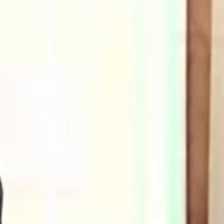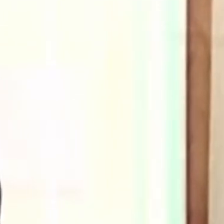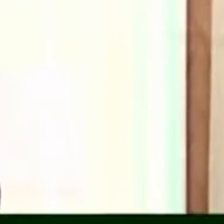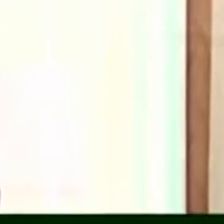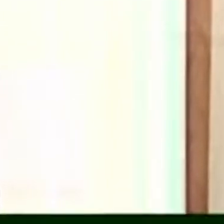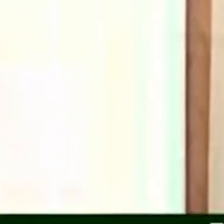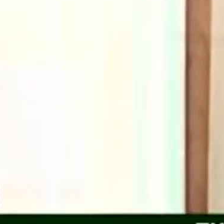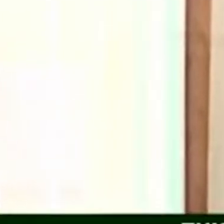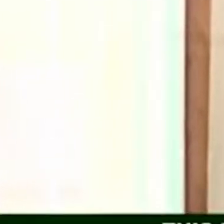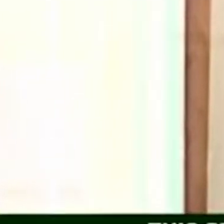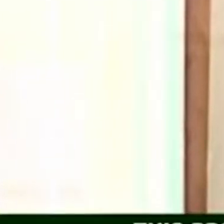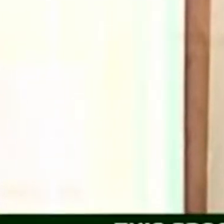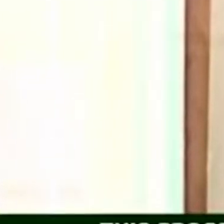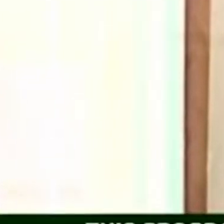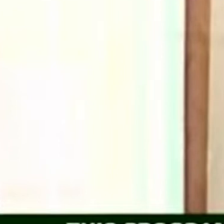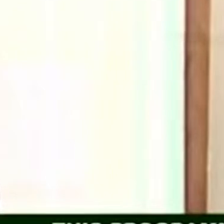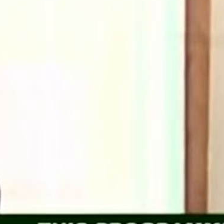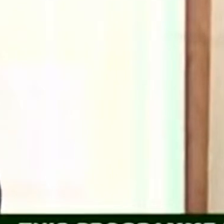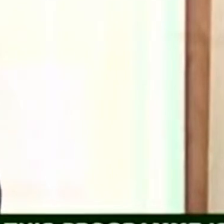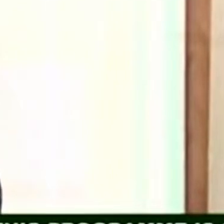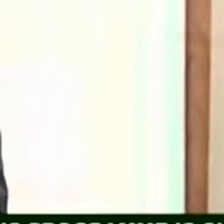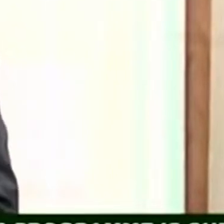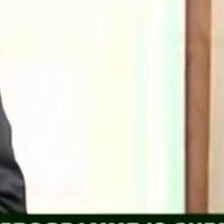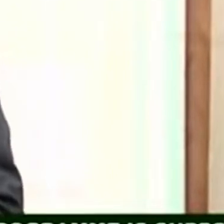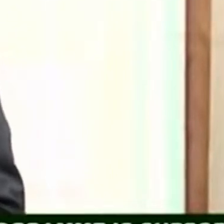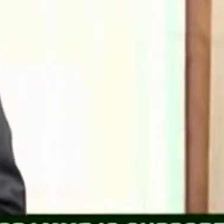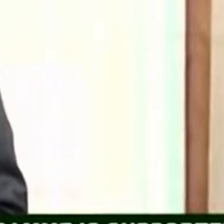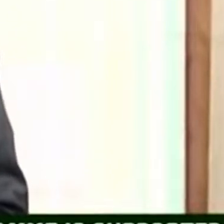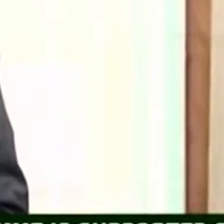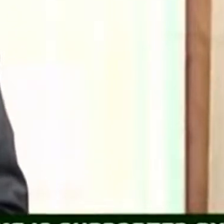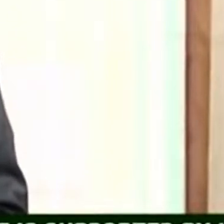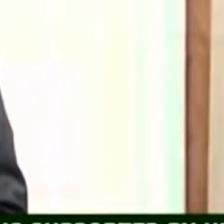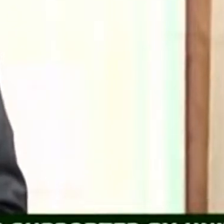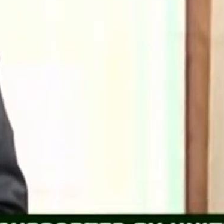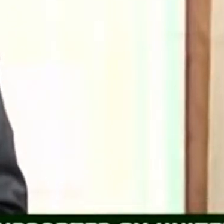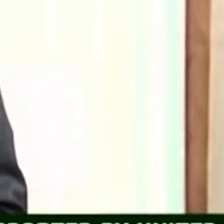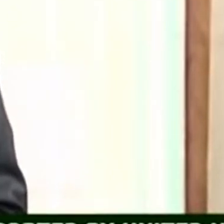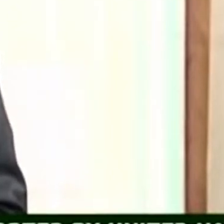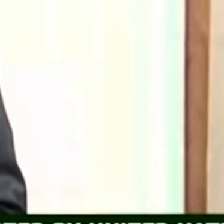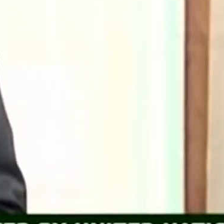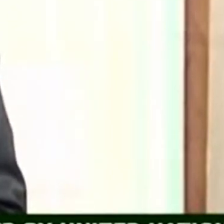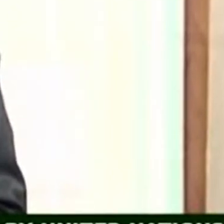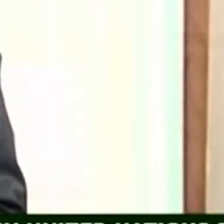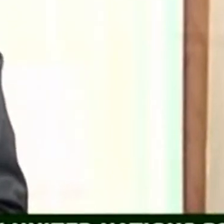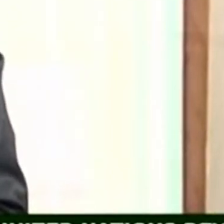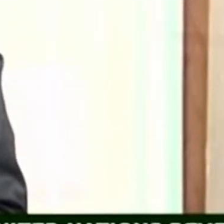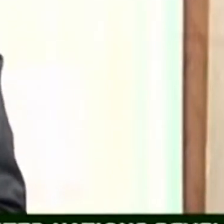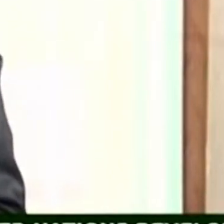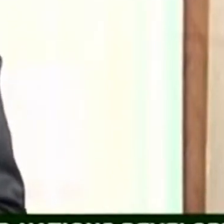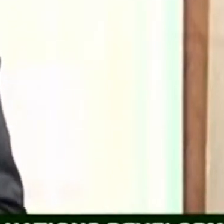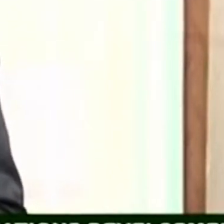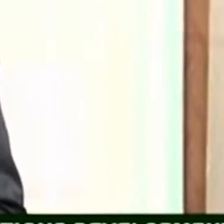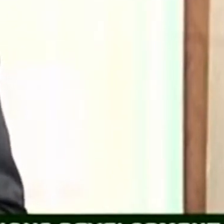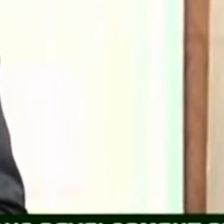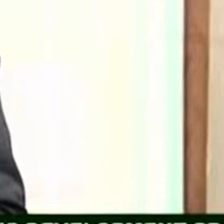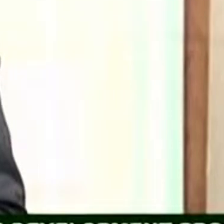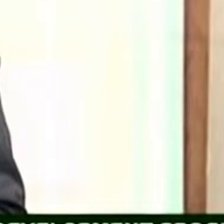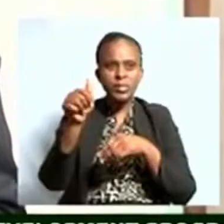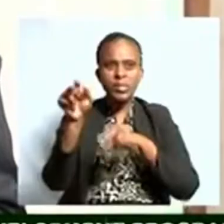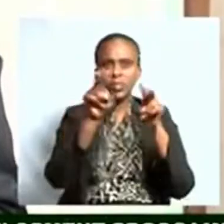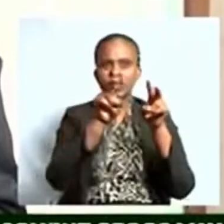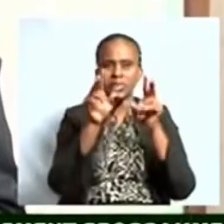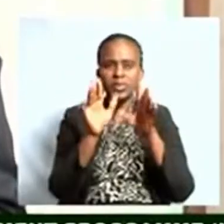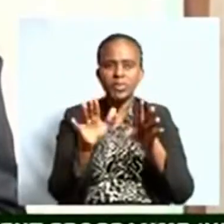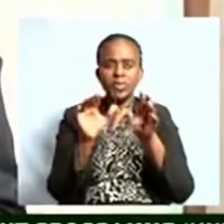for today is Chola Kauma. And remember, this is an interactive program. We shall open the phone lines where you, our viewers, will be